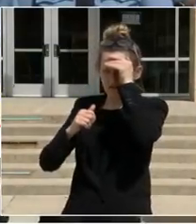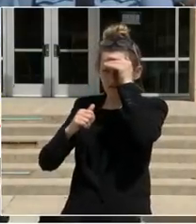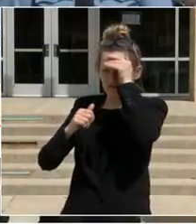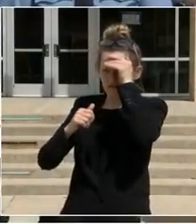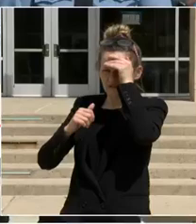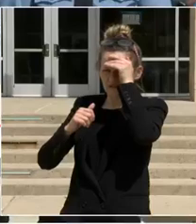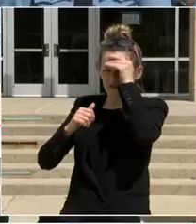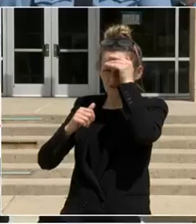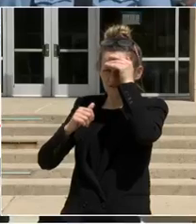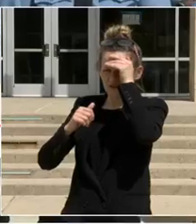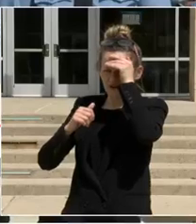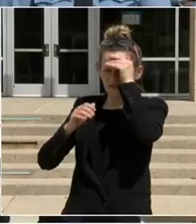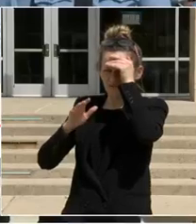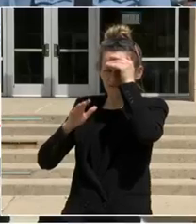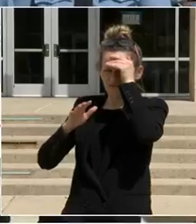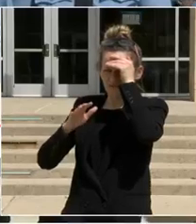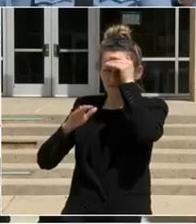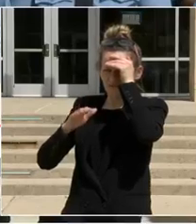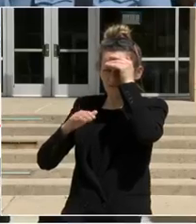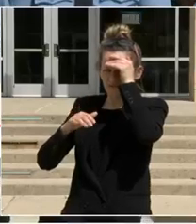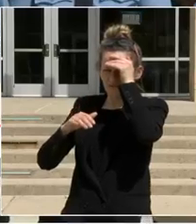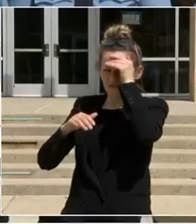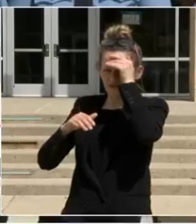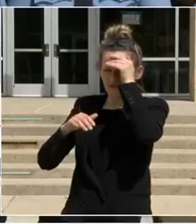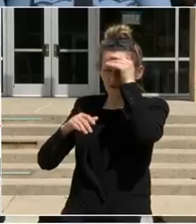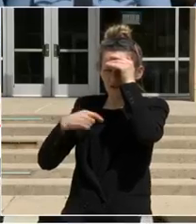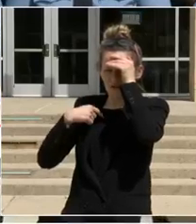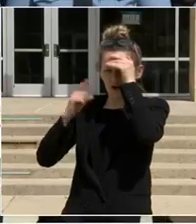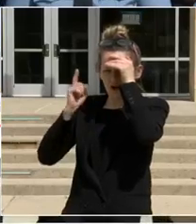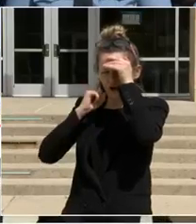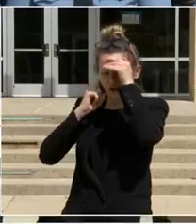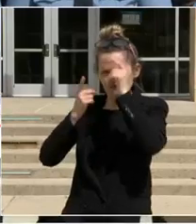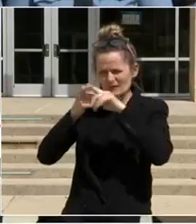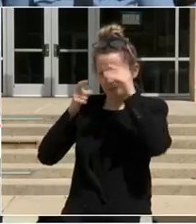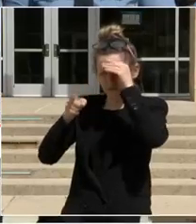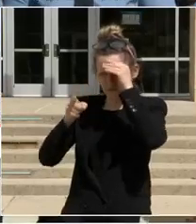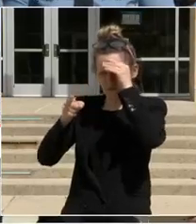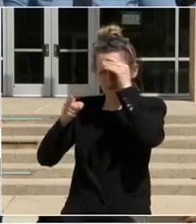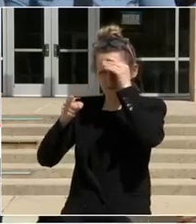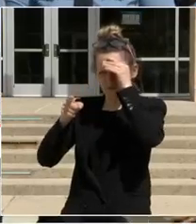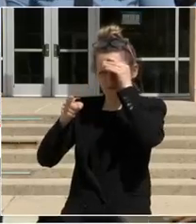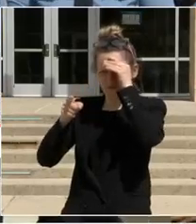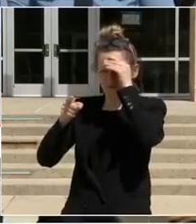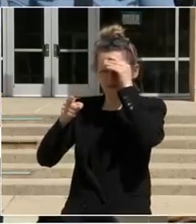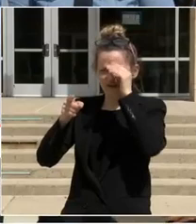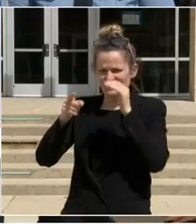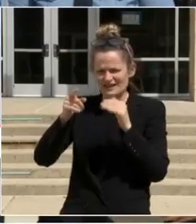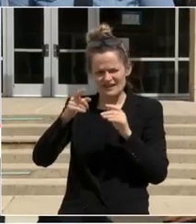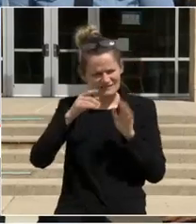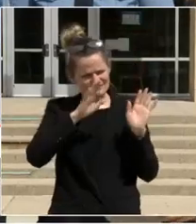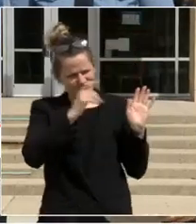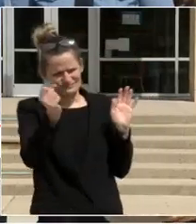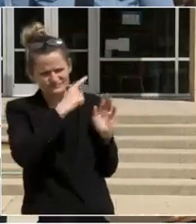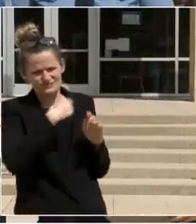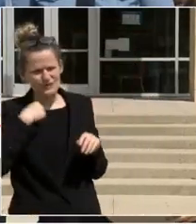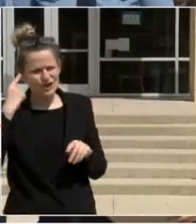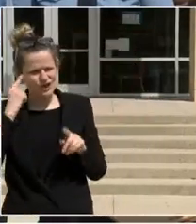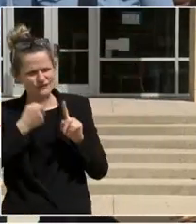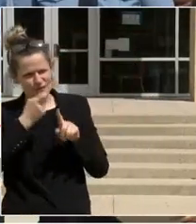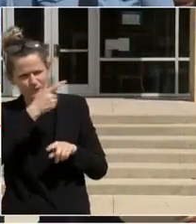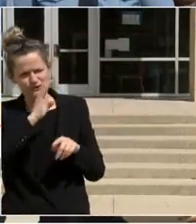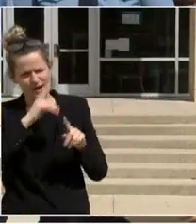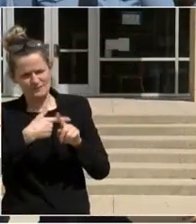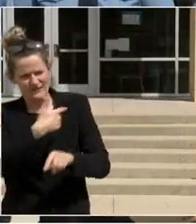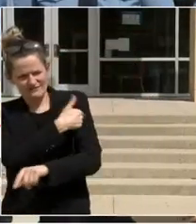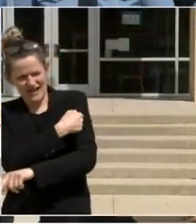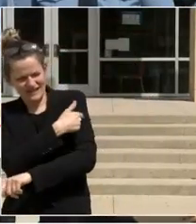know, we've heard from you that that the vaccine requirement has been an impediment a little bit in hiring. I've